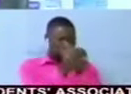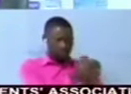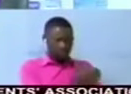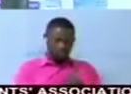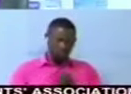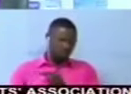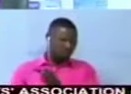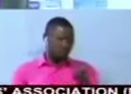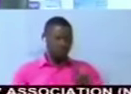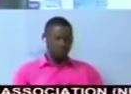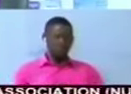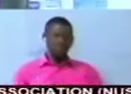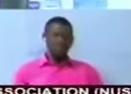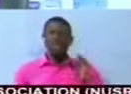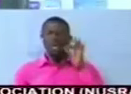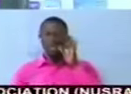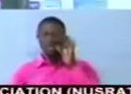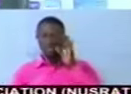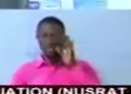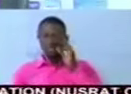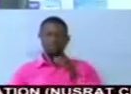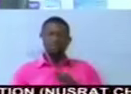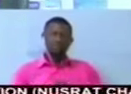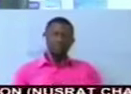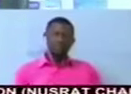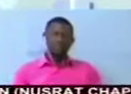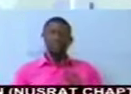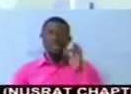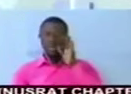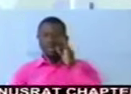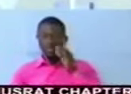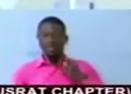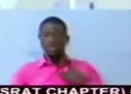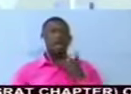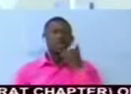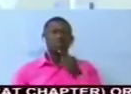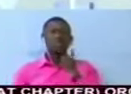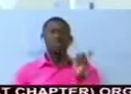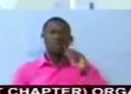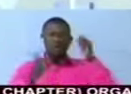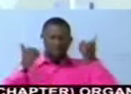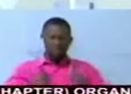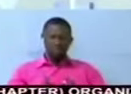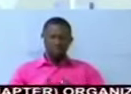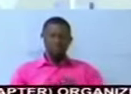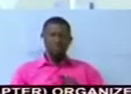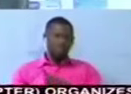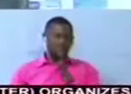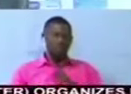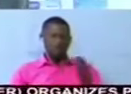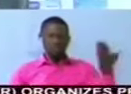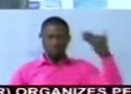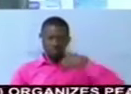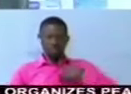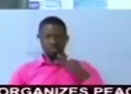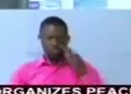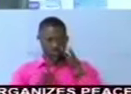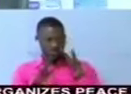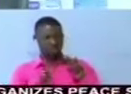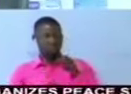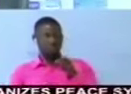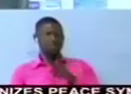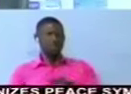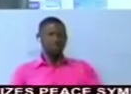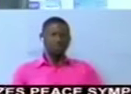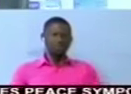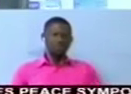Ñu fay ma manelen lu xew ñu na ma ci yow la ñu. They responded and I asked them what happened. They said we come to see you. Ana ah ñew ci man time bi